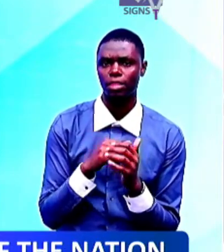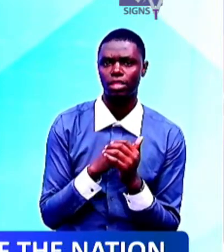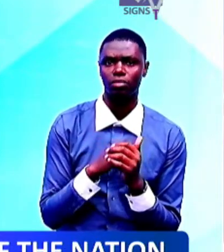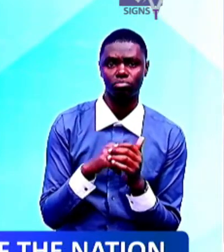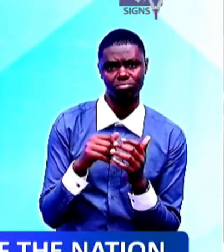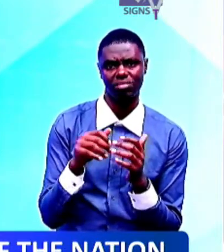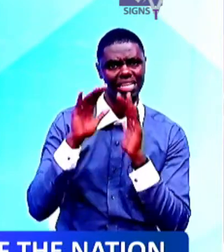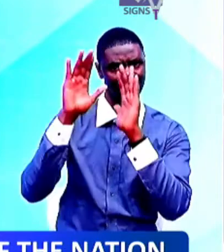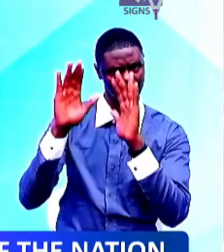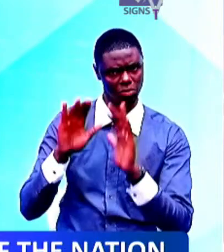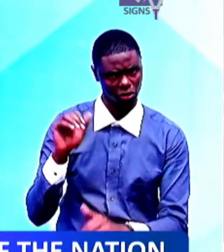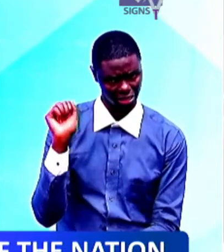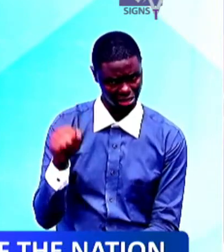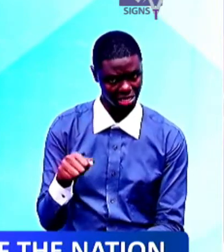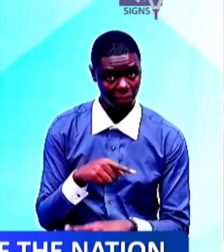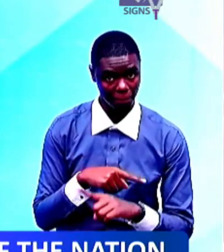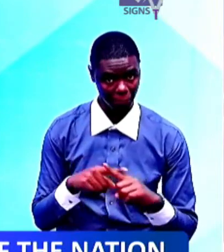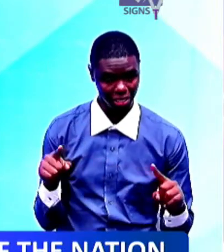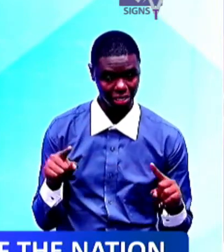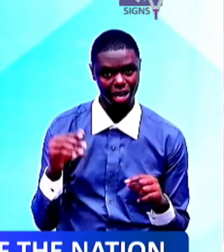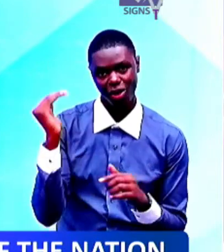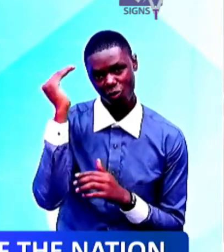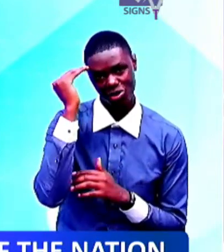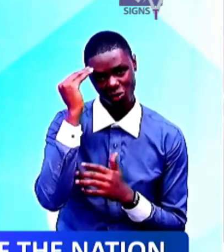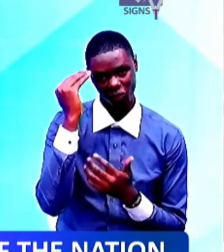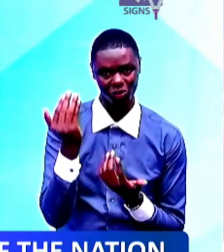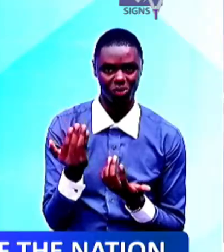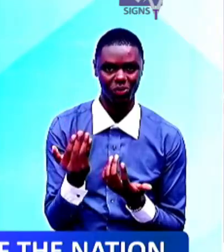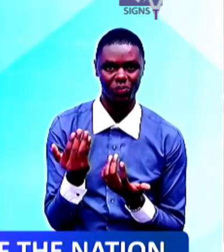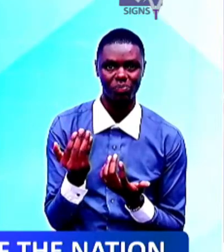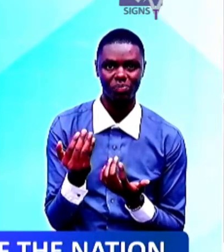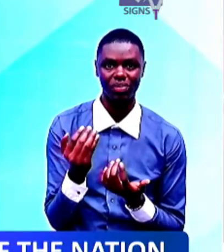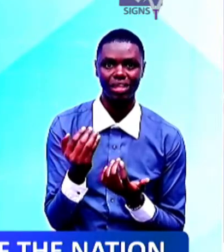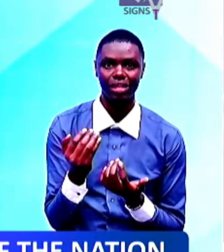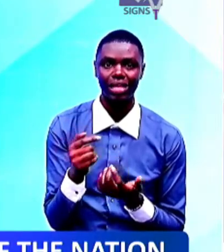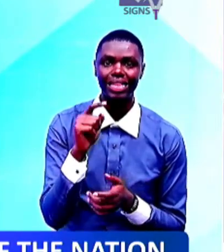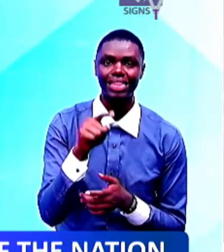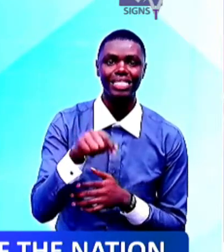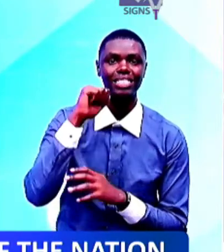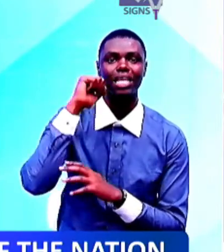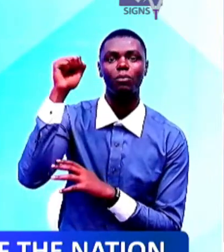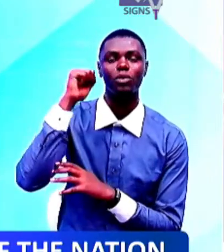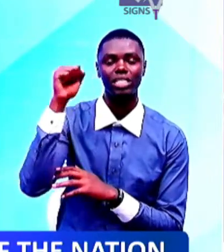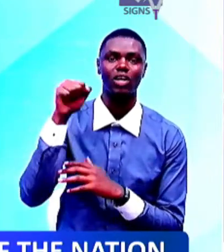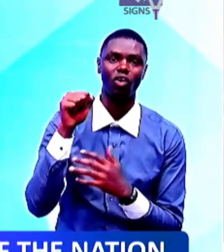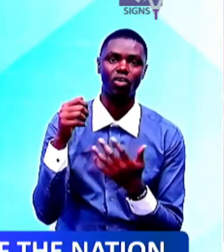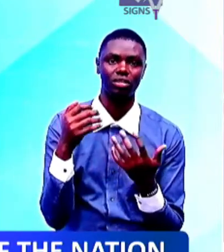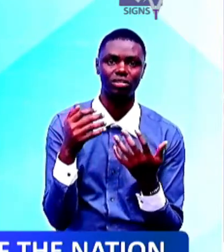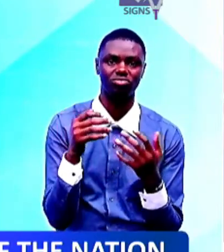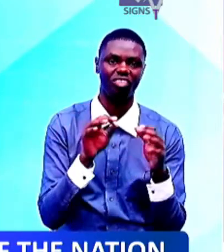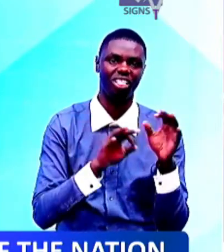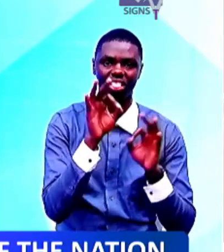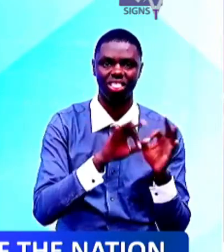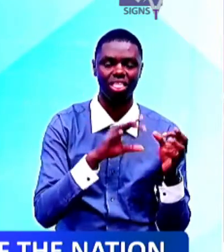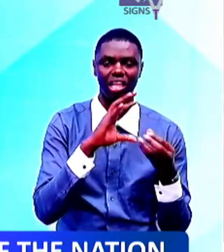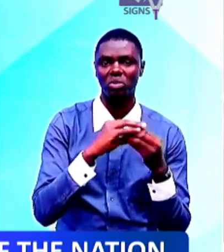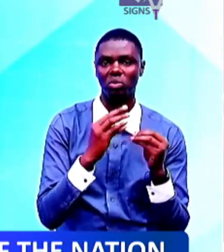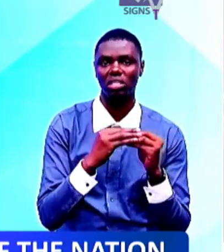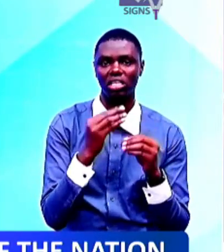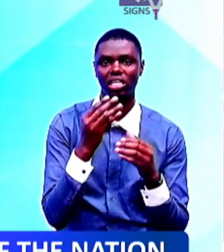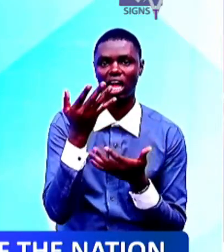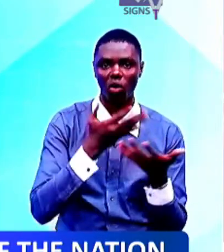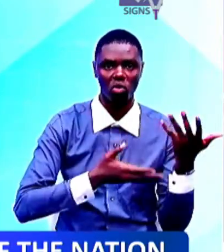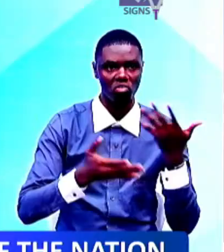not important, but we know that this might be a political gimmick to create a conversation that we